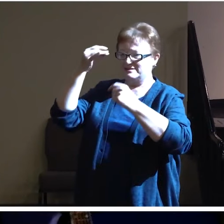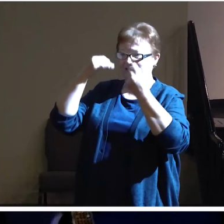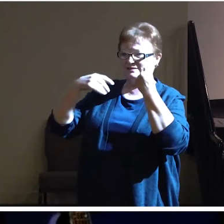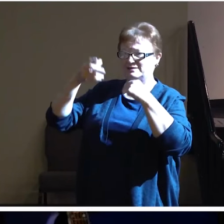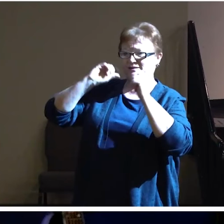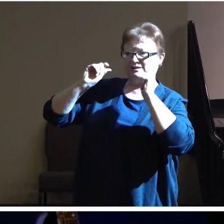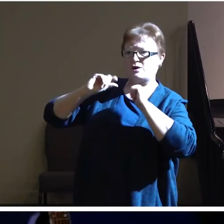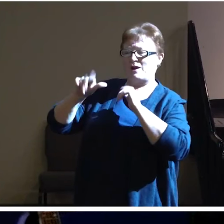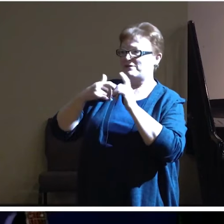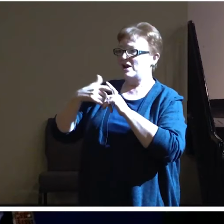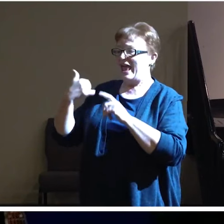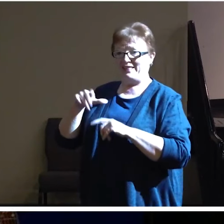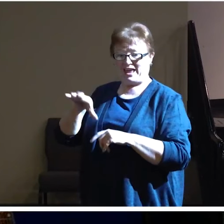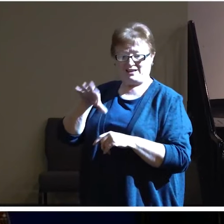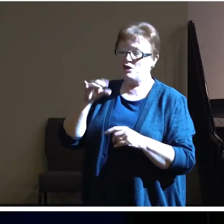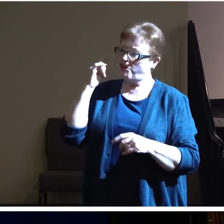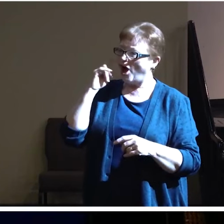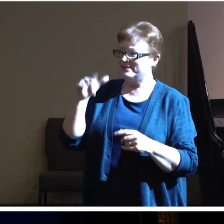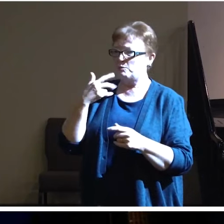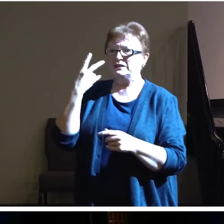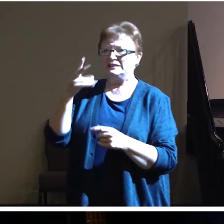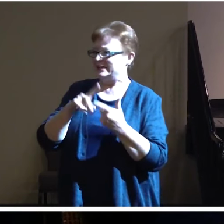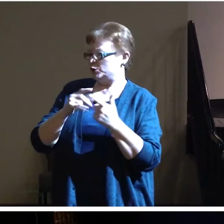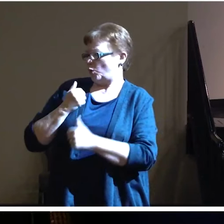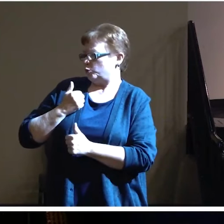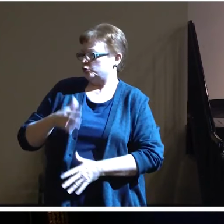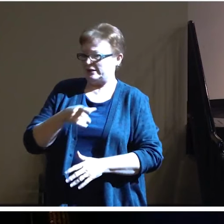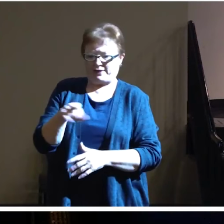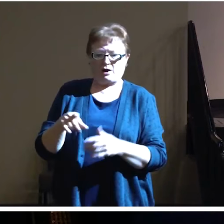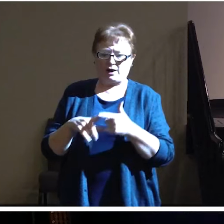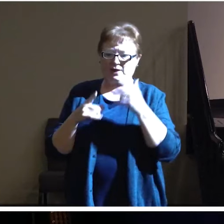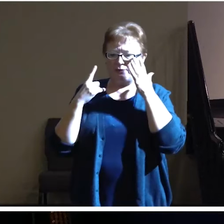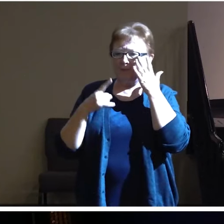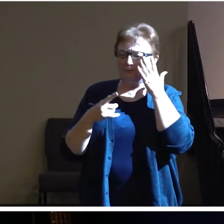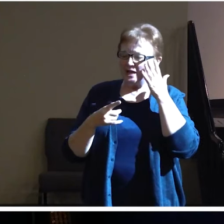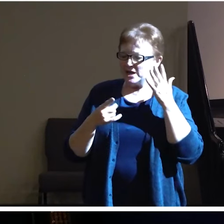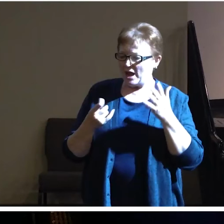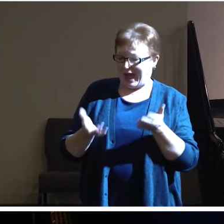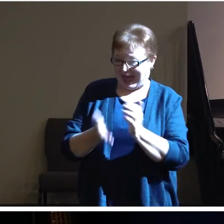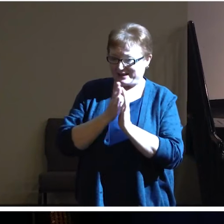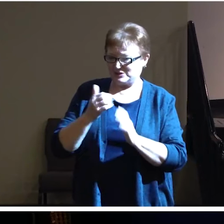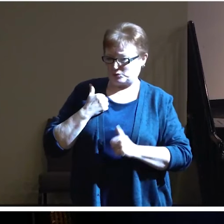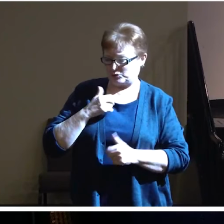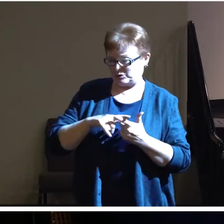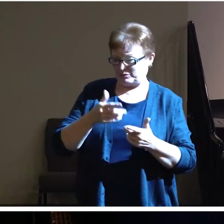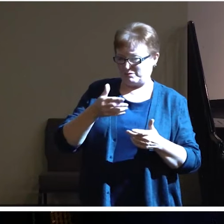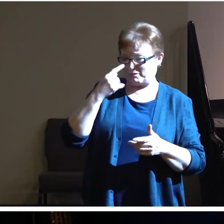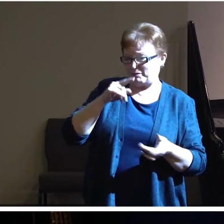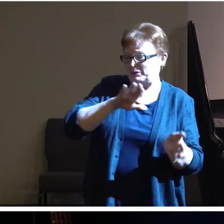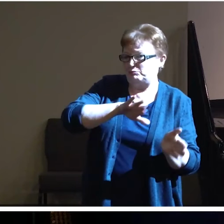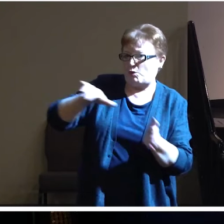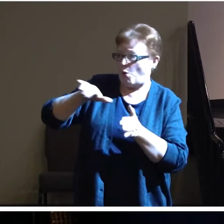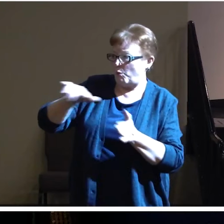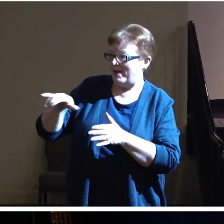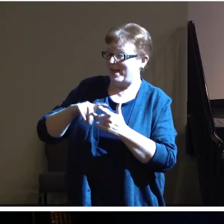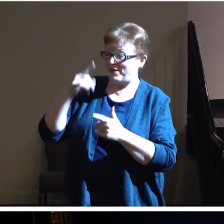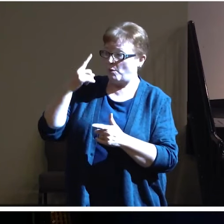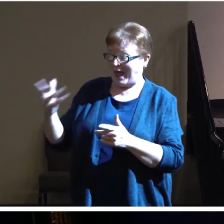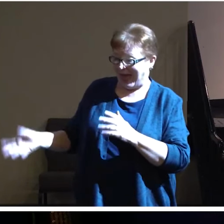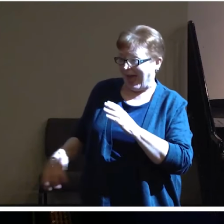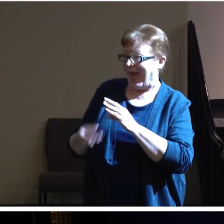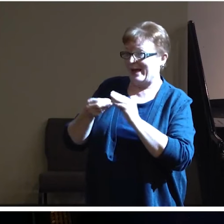there that would help them to roll aside the tomb stone and they would go in and they would add more spices to Jesus' corpse.